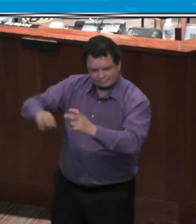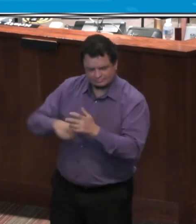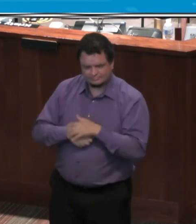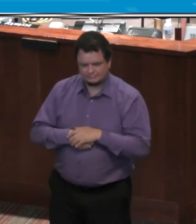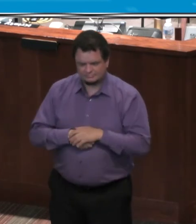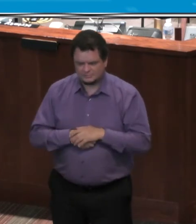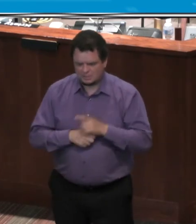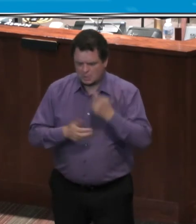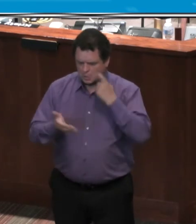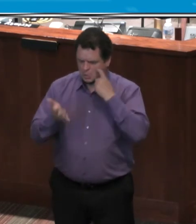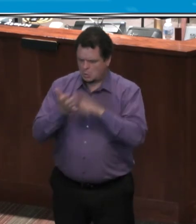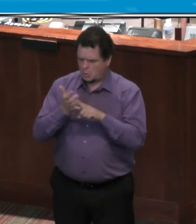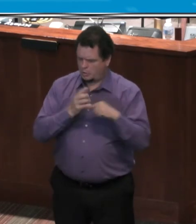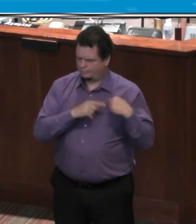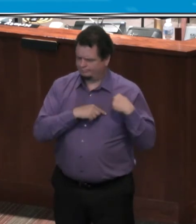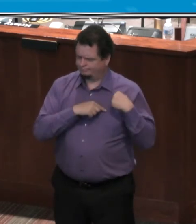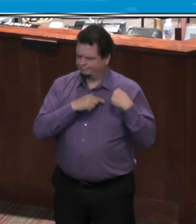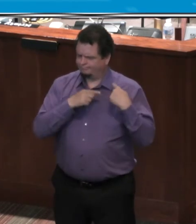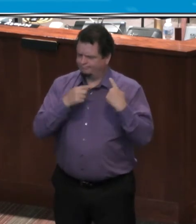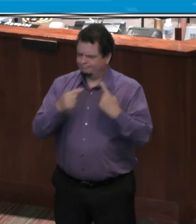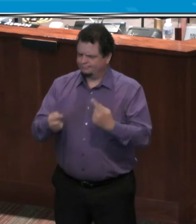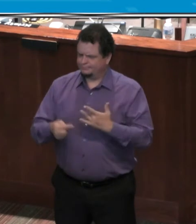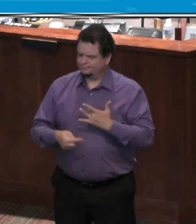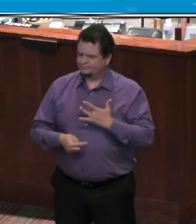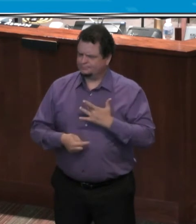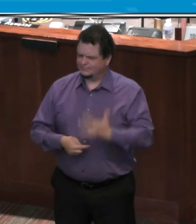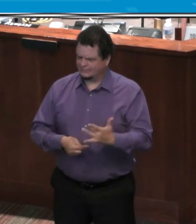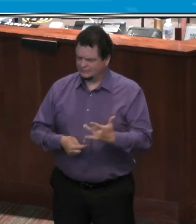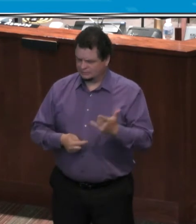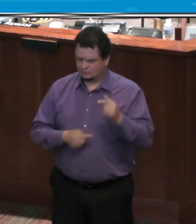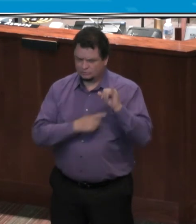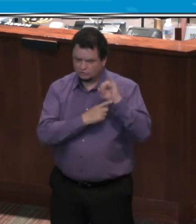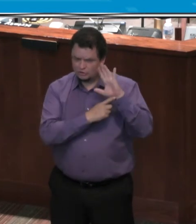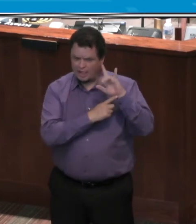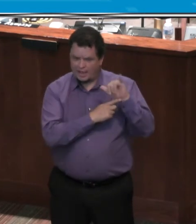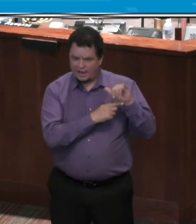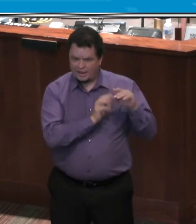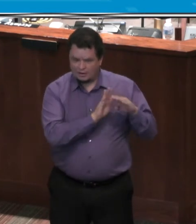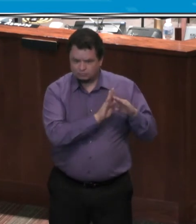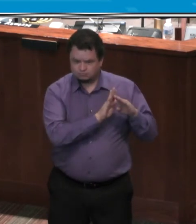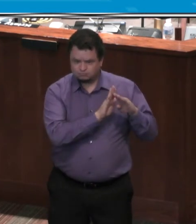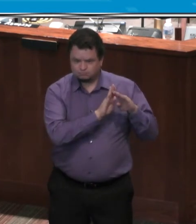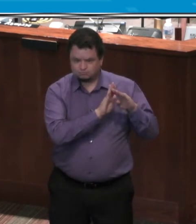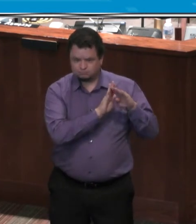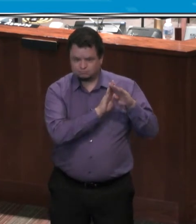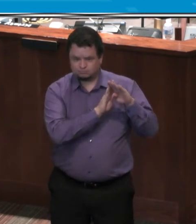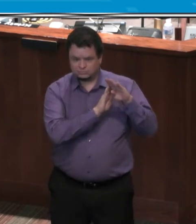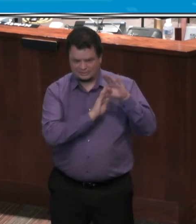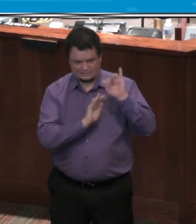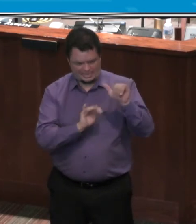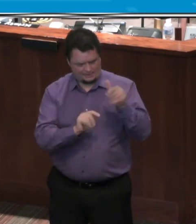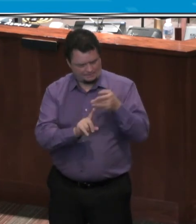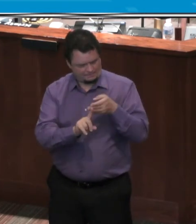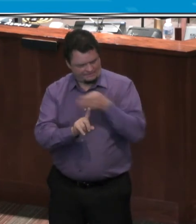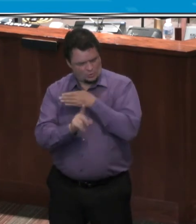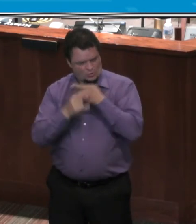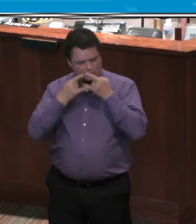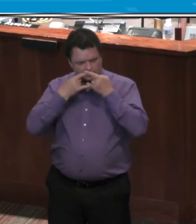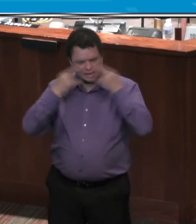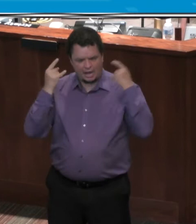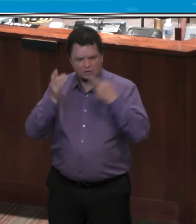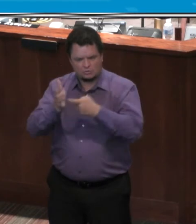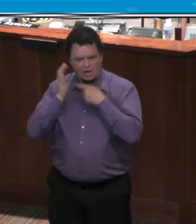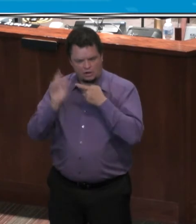upswing after the 4th of July and before the mask mandate had come into place. And you can see that since that time, the number of new cases that we